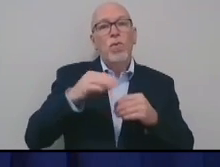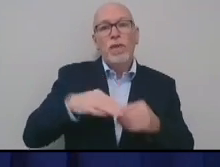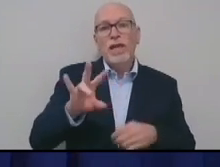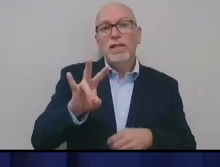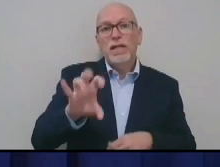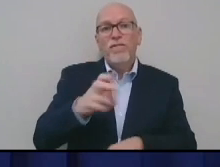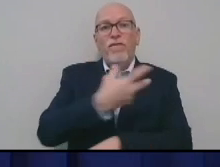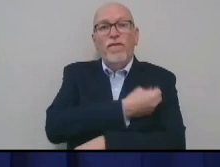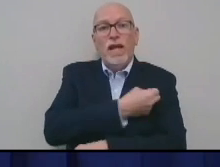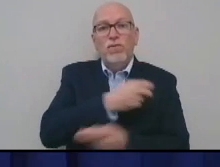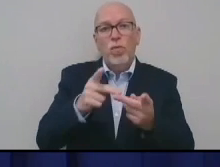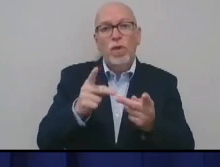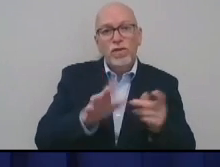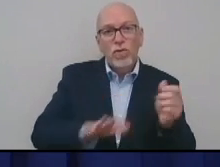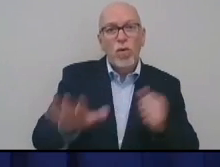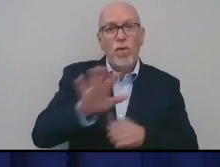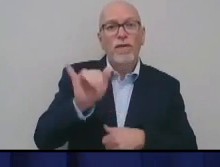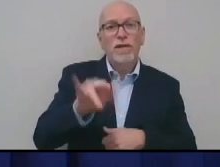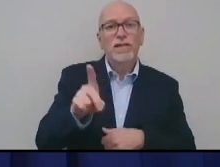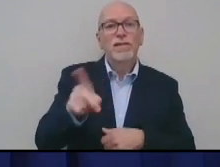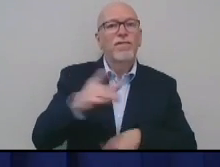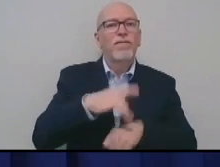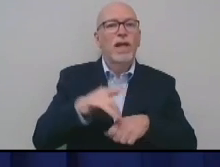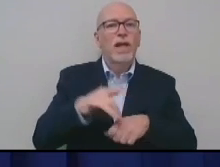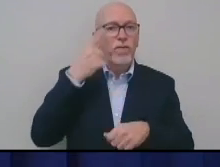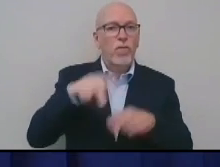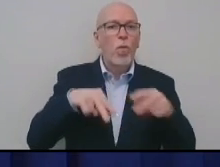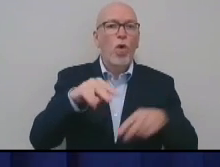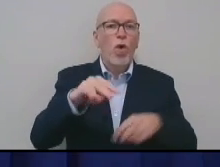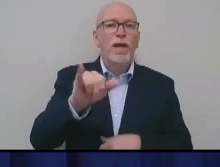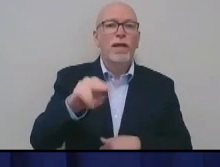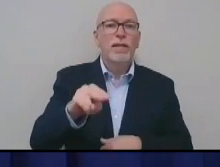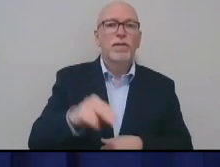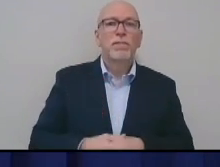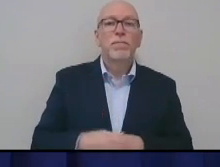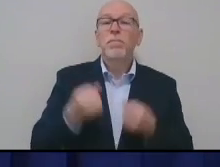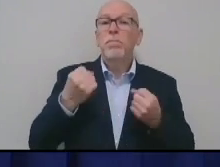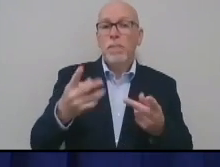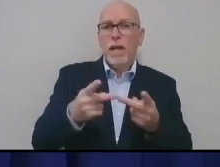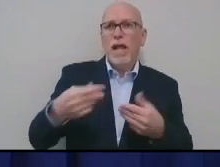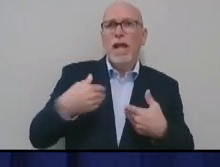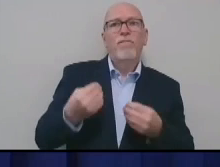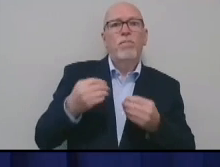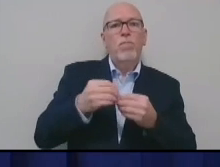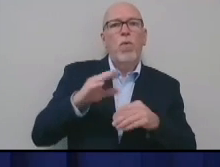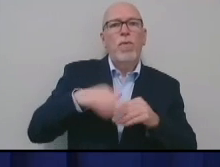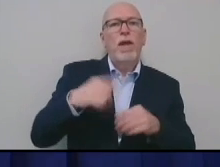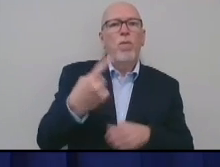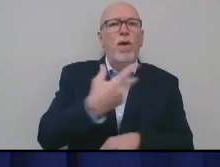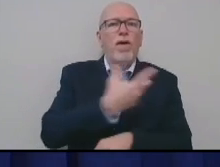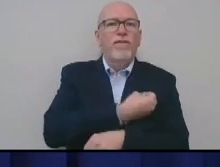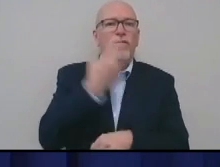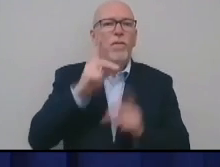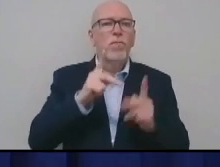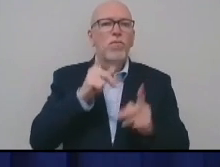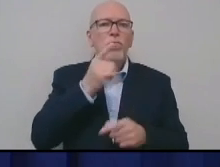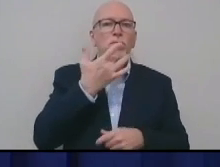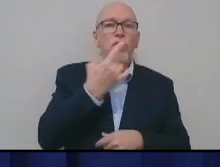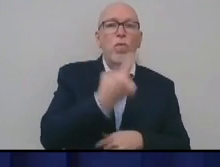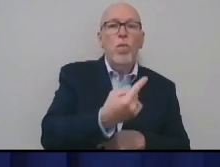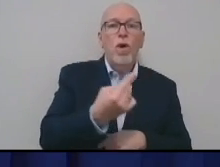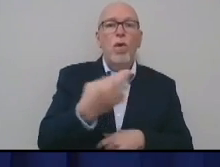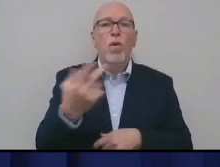locations around the state that are available for walk-ins. Many sites offer more than one type of vaccine for Hoosiers who have a preference of one